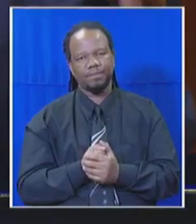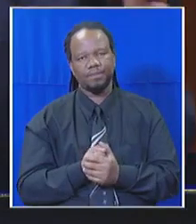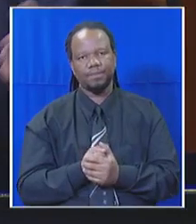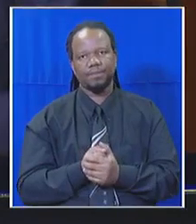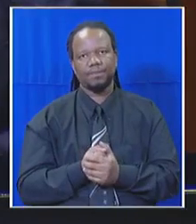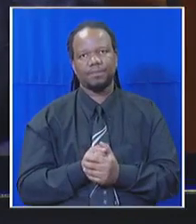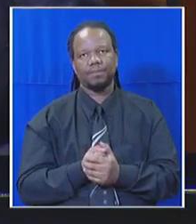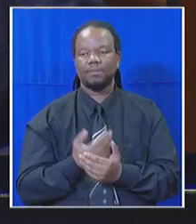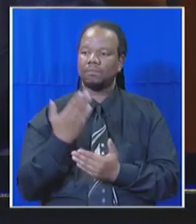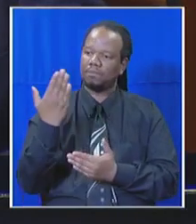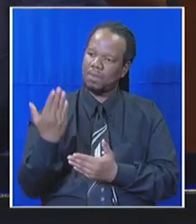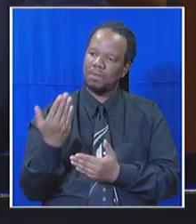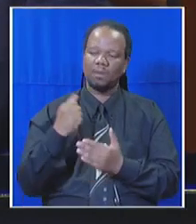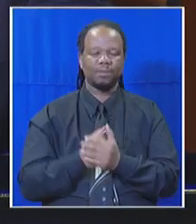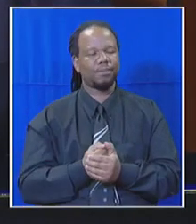Honorable Member,